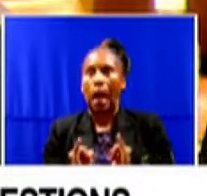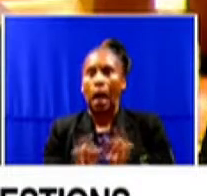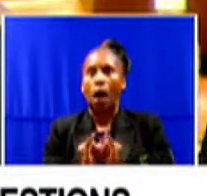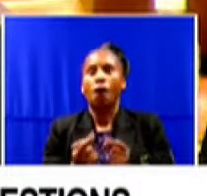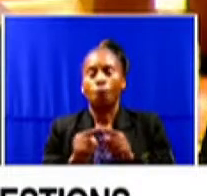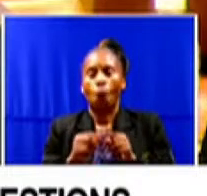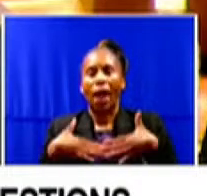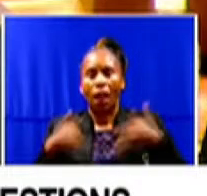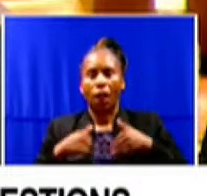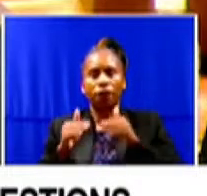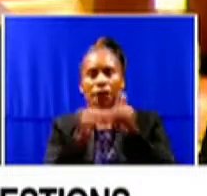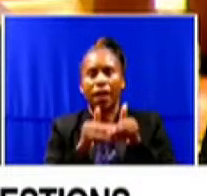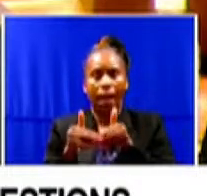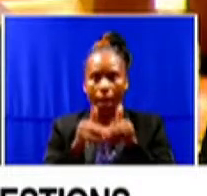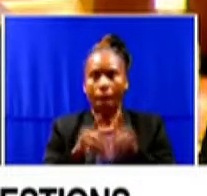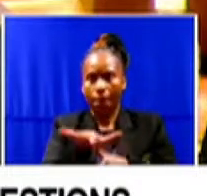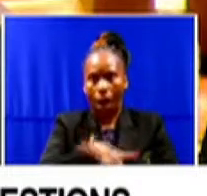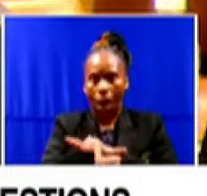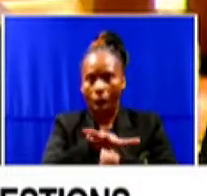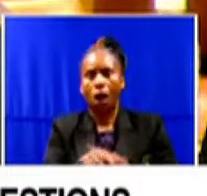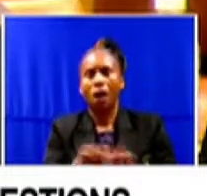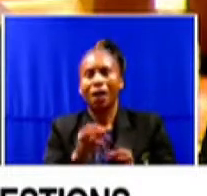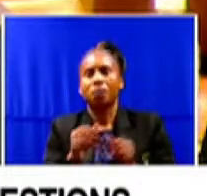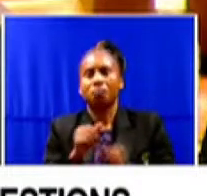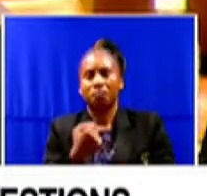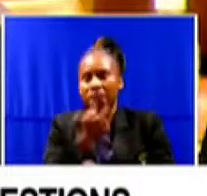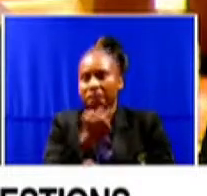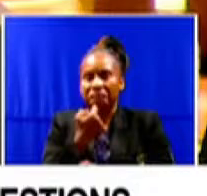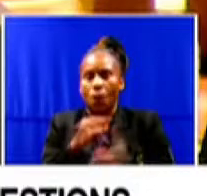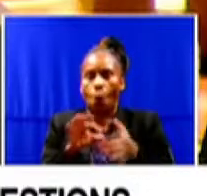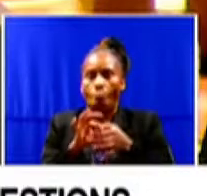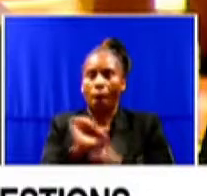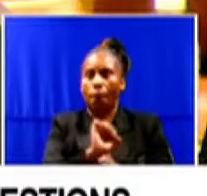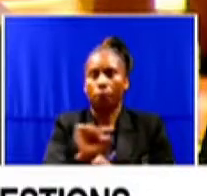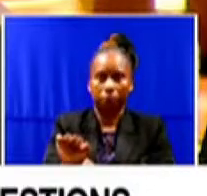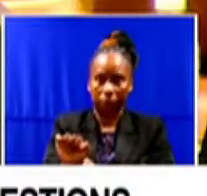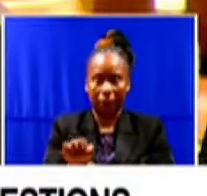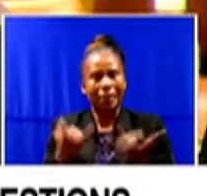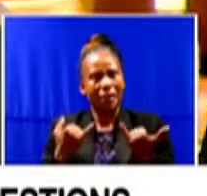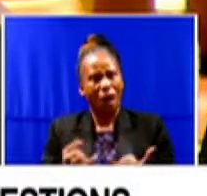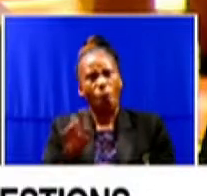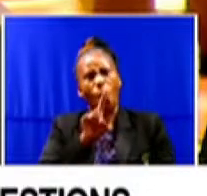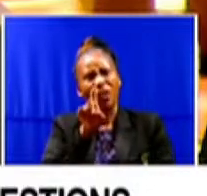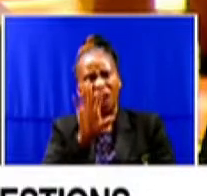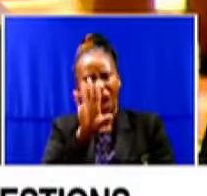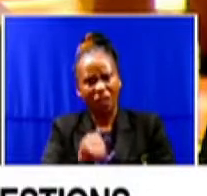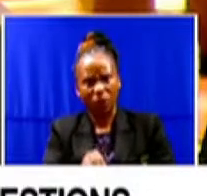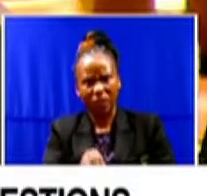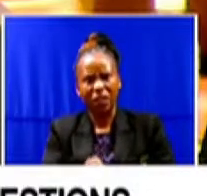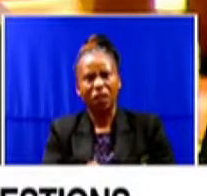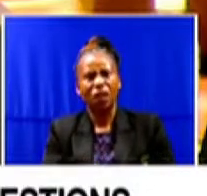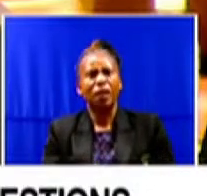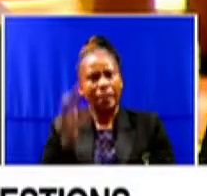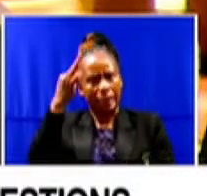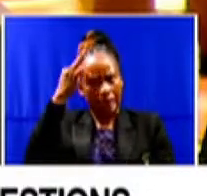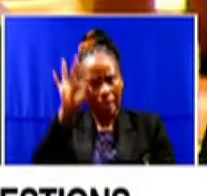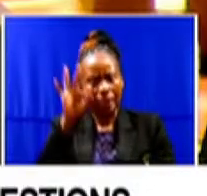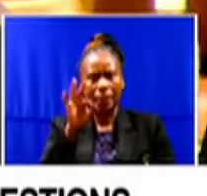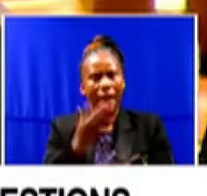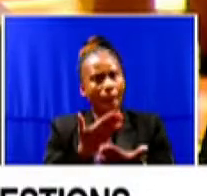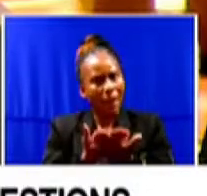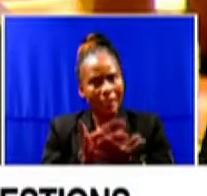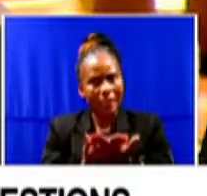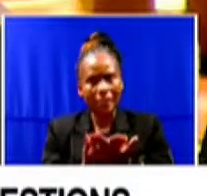facility near them. My question to you, Mr. President, is does the state have the capacity and the will